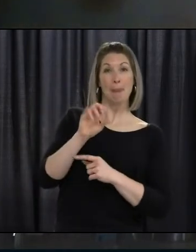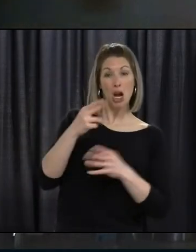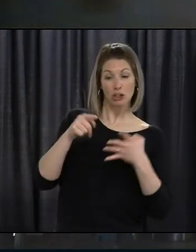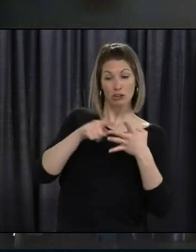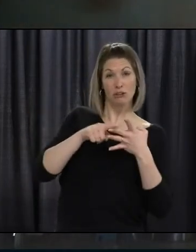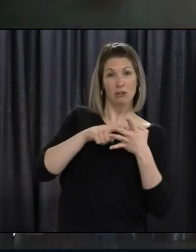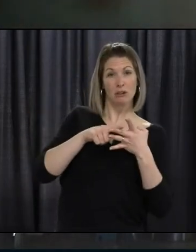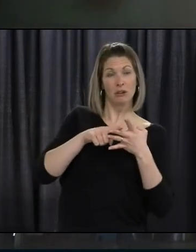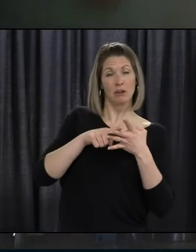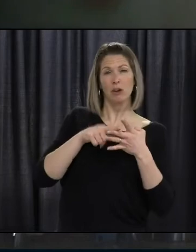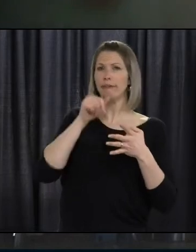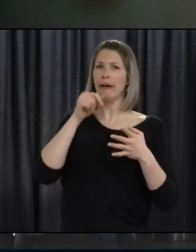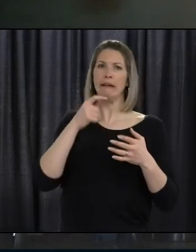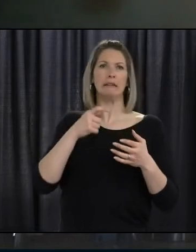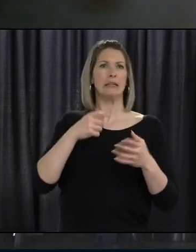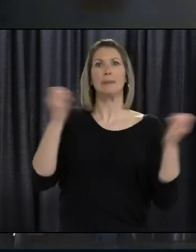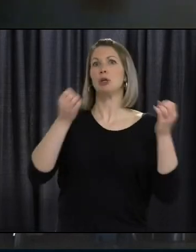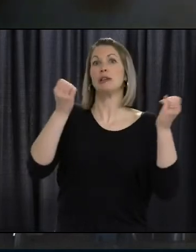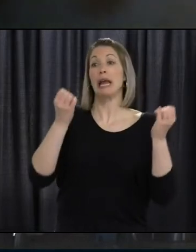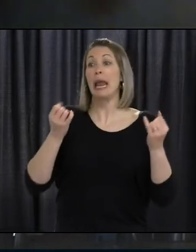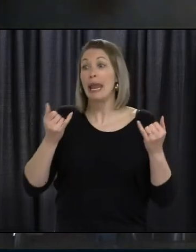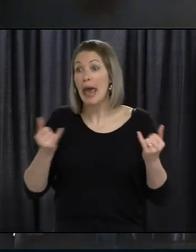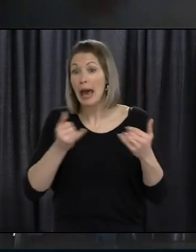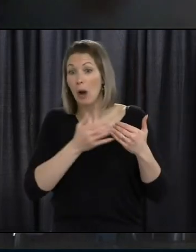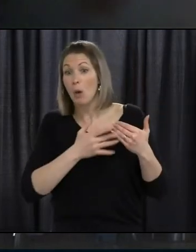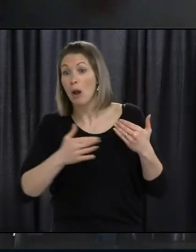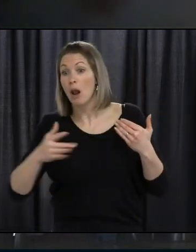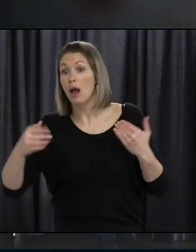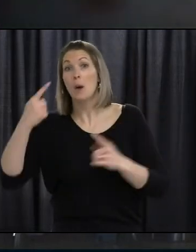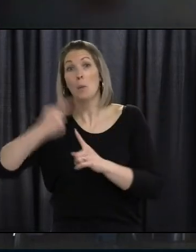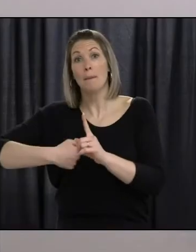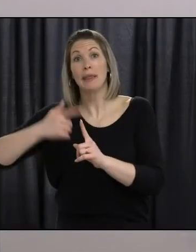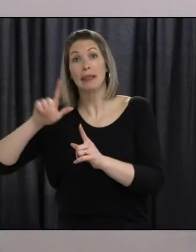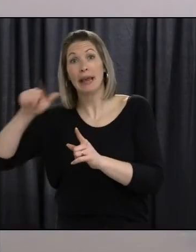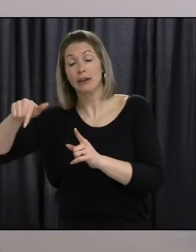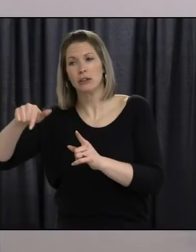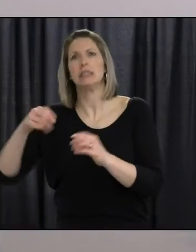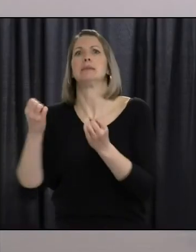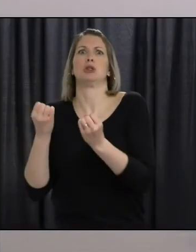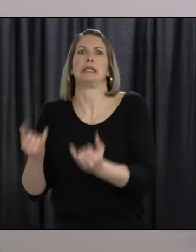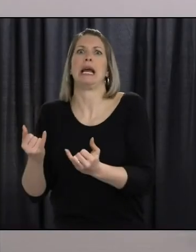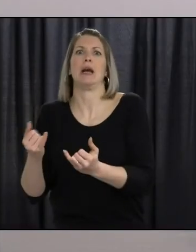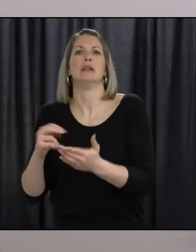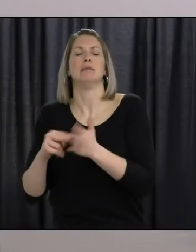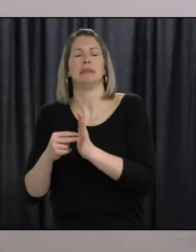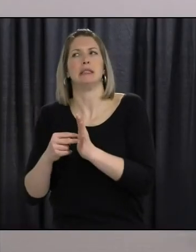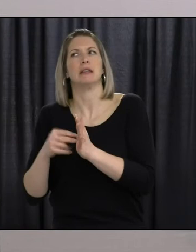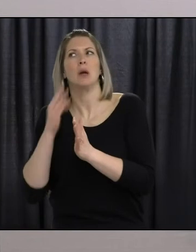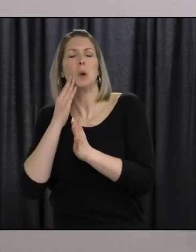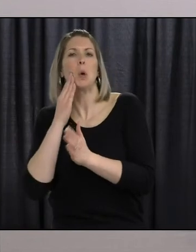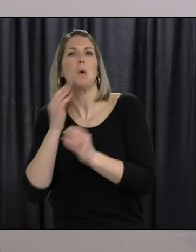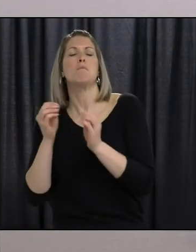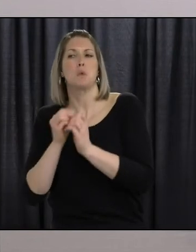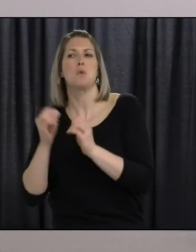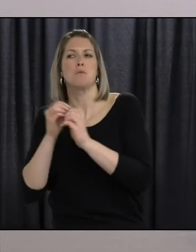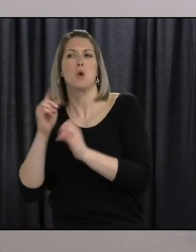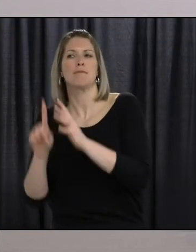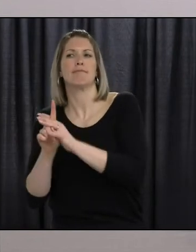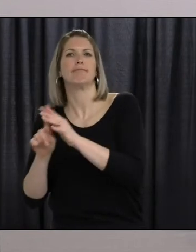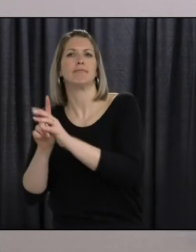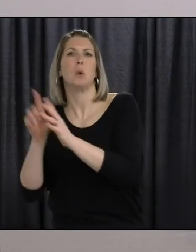decision. So we're working through that with the dentist. Thank you. And Premier Ball, in terms of helping the oil industry through